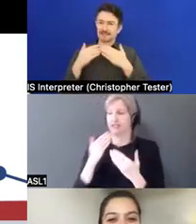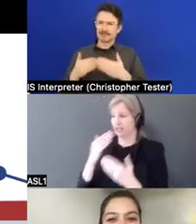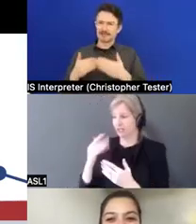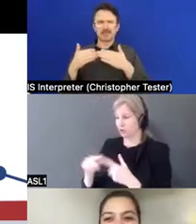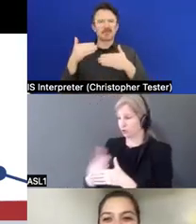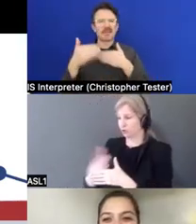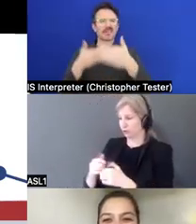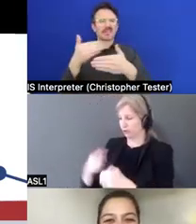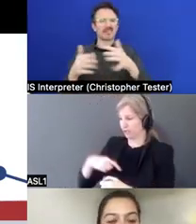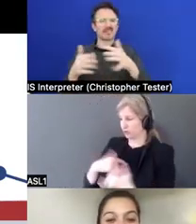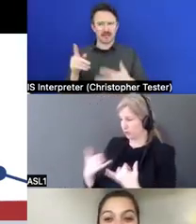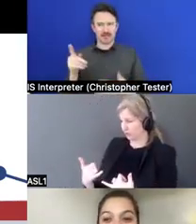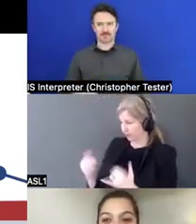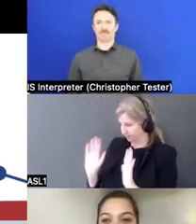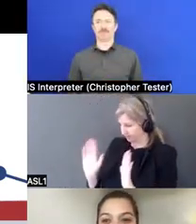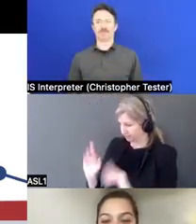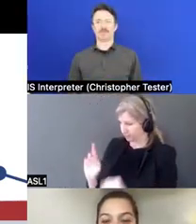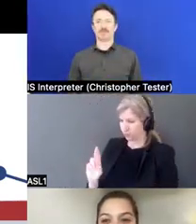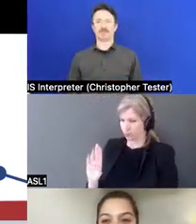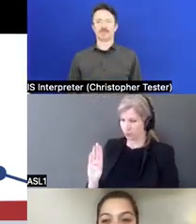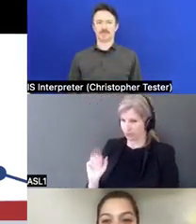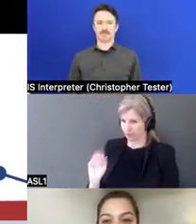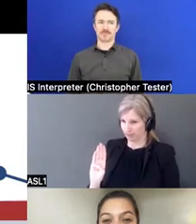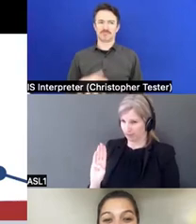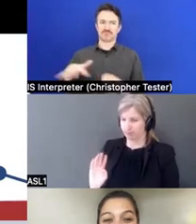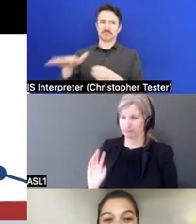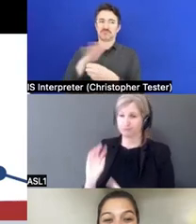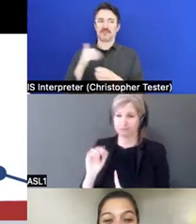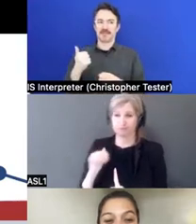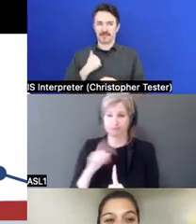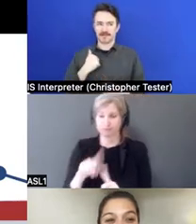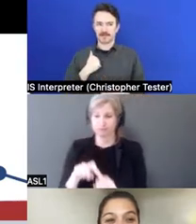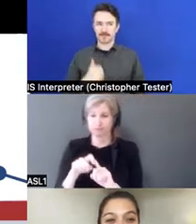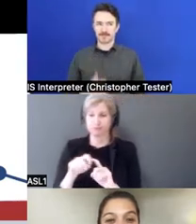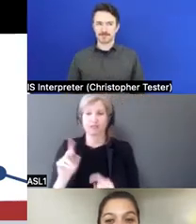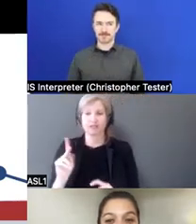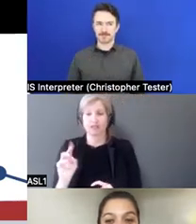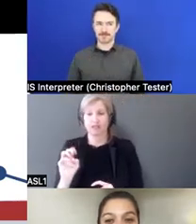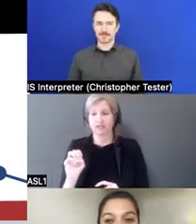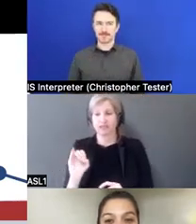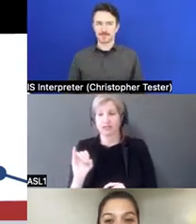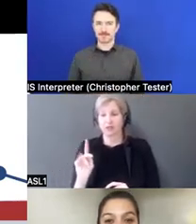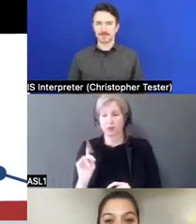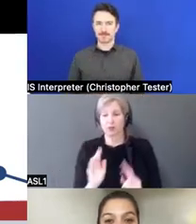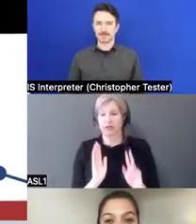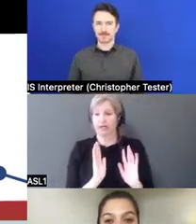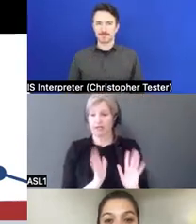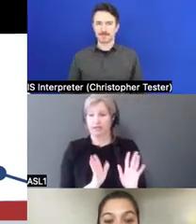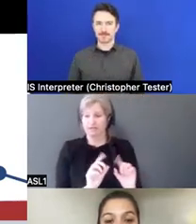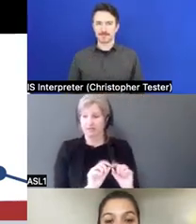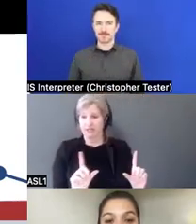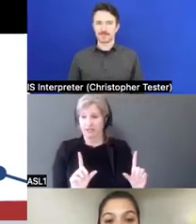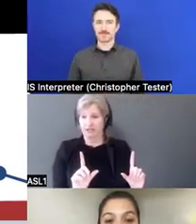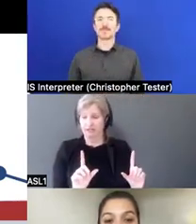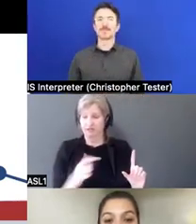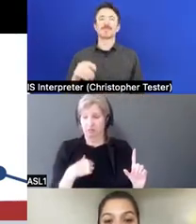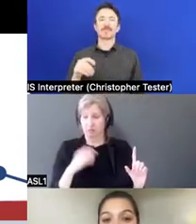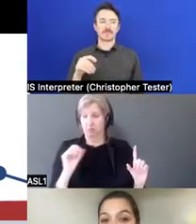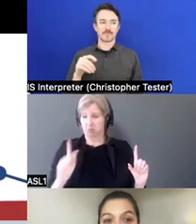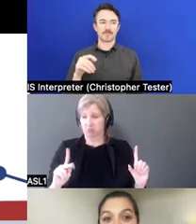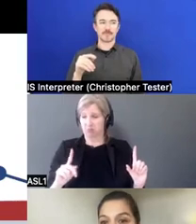us today, Rubab. Sorry, Keiko, you can keep the slides. I'm okay. And if I can just get